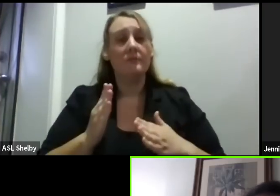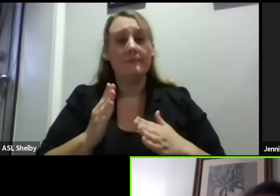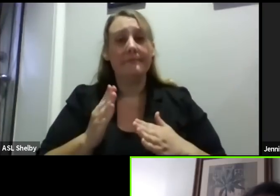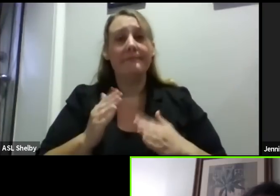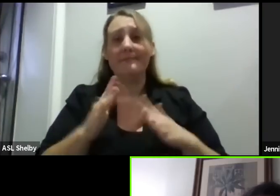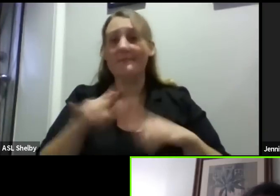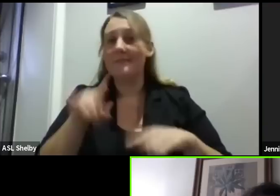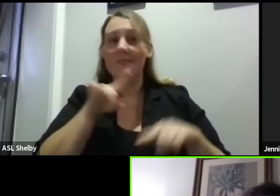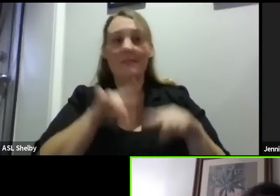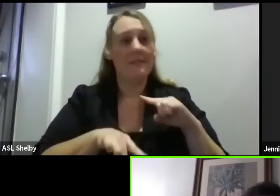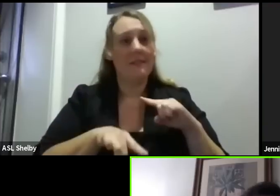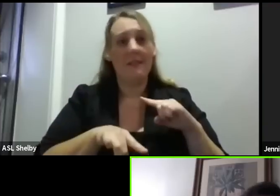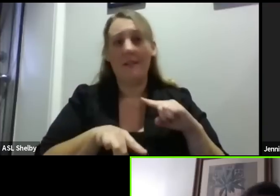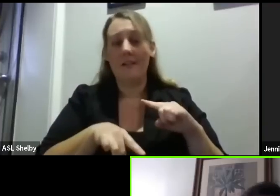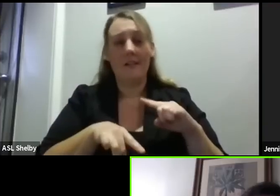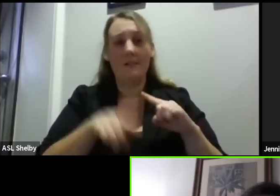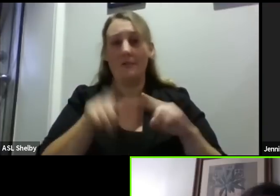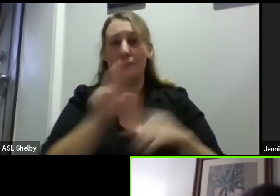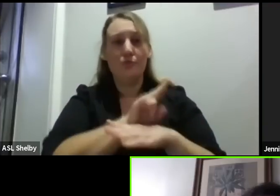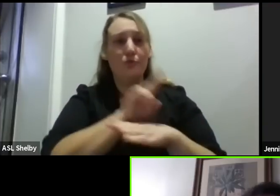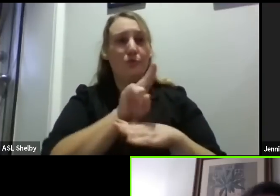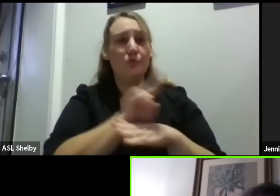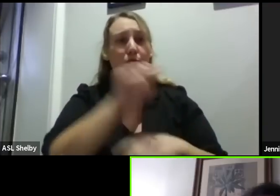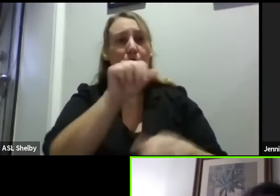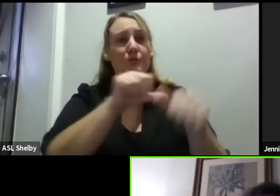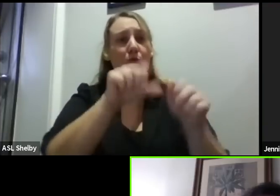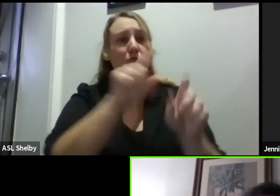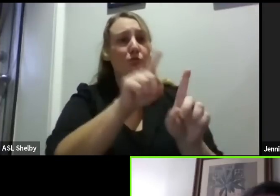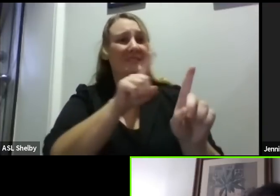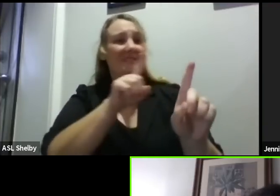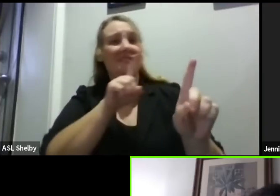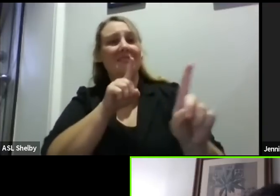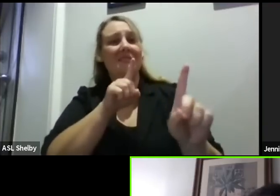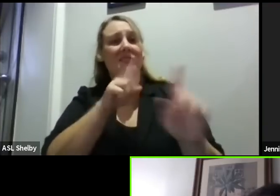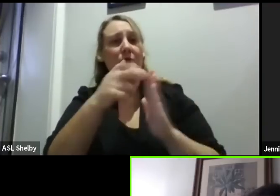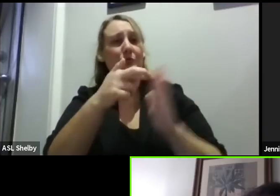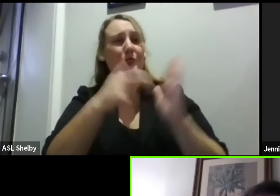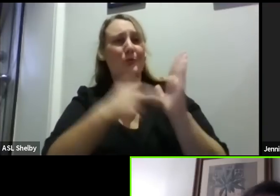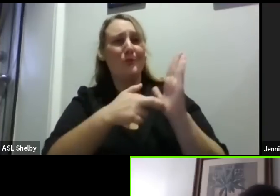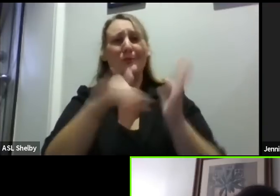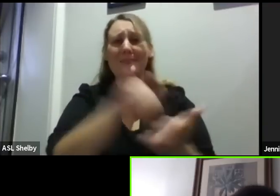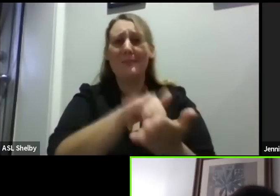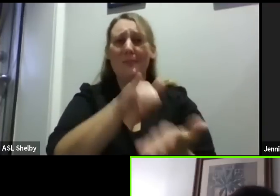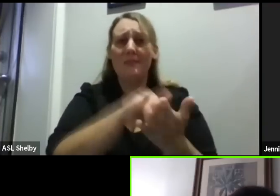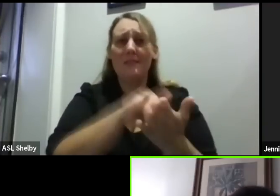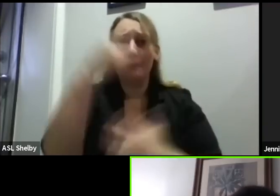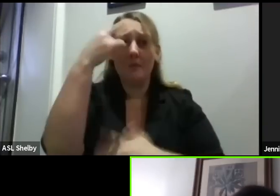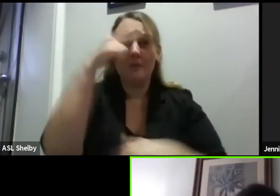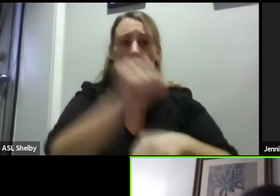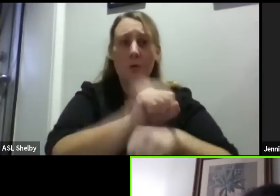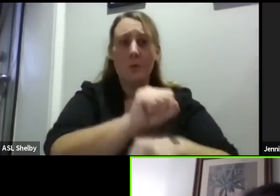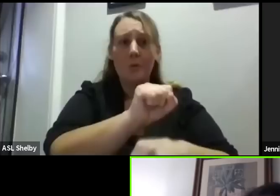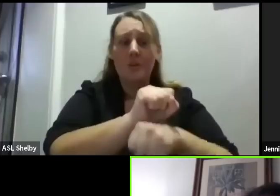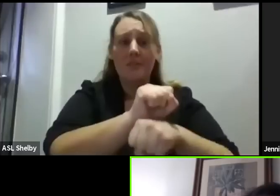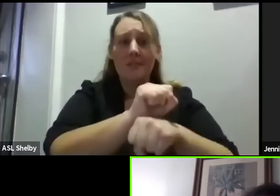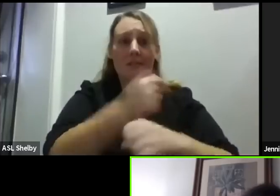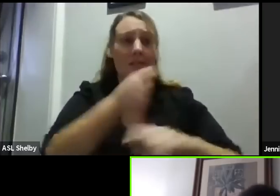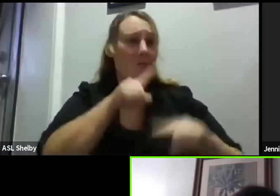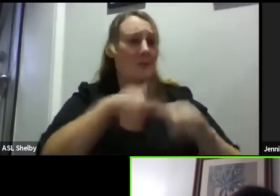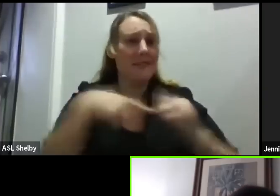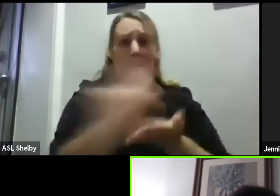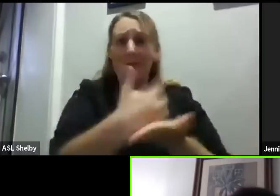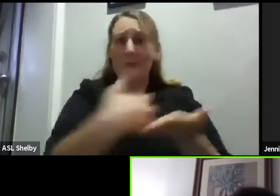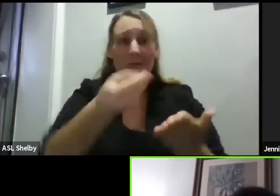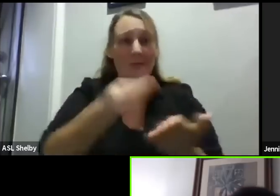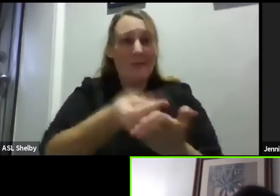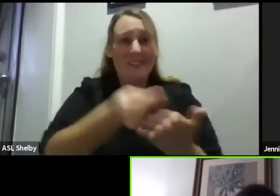social distancing rules, and as a result, we have been severely affected by that because we cannot make a living. We